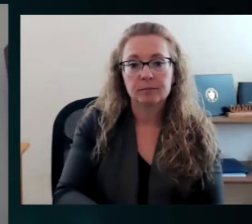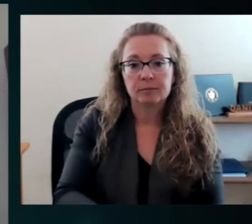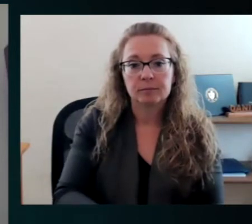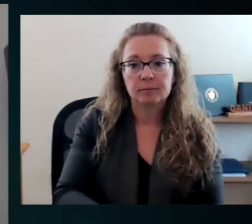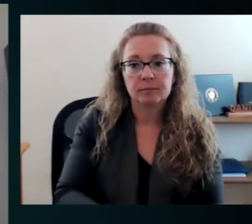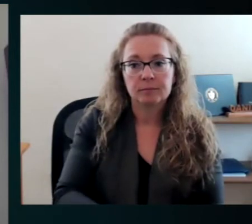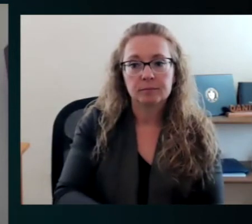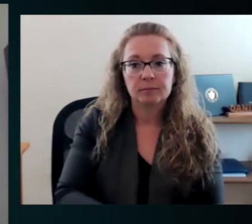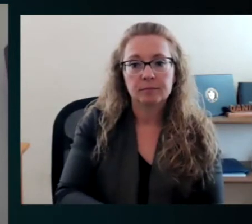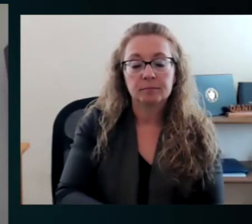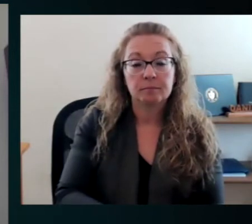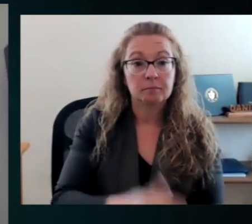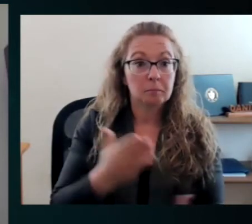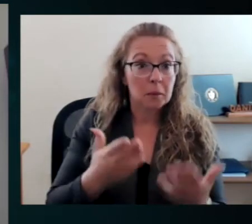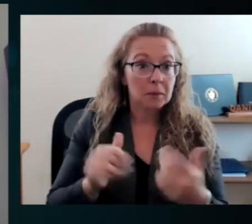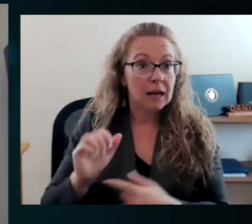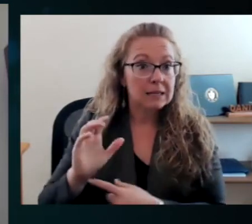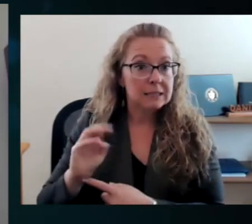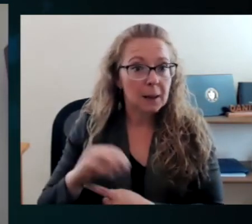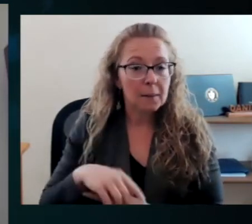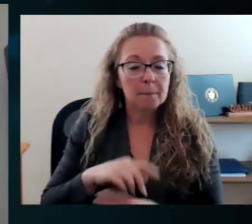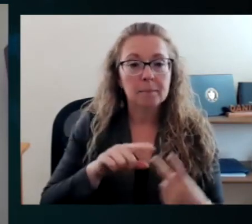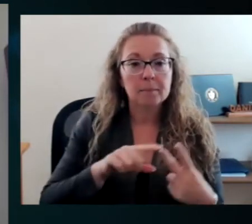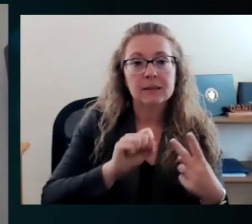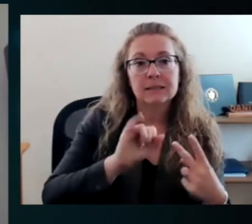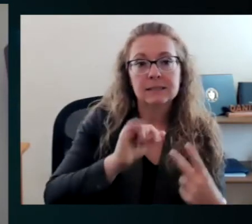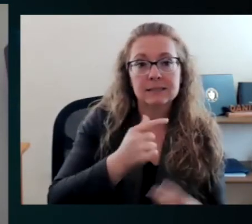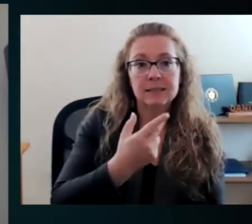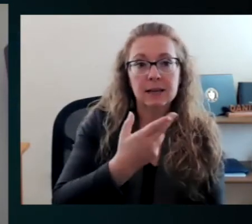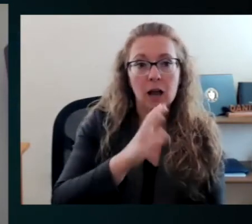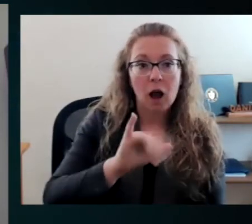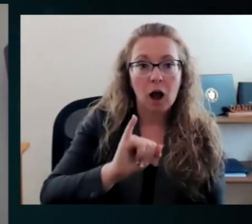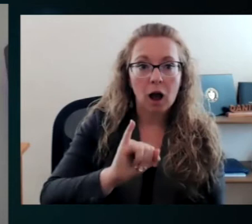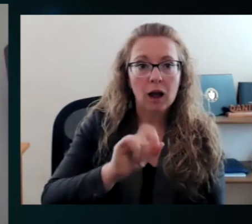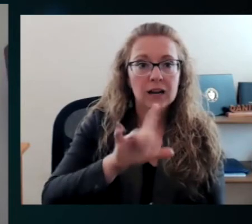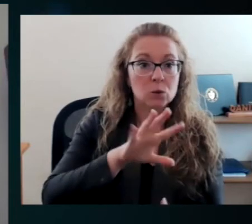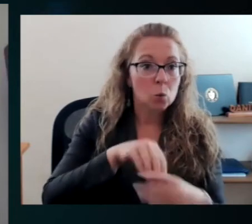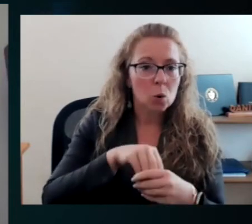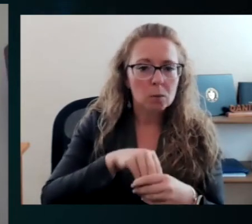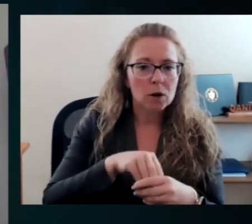ACM maybe, or SIGCHI specifically, should incorporate.